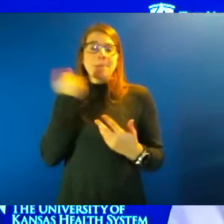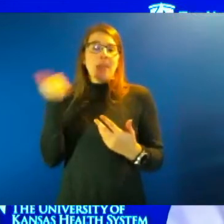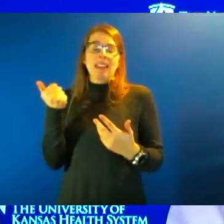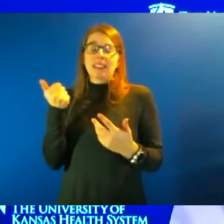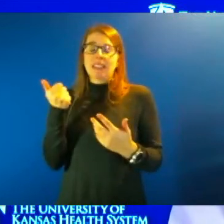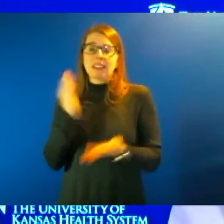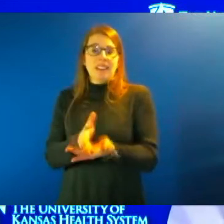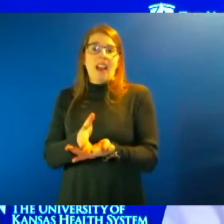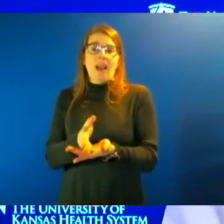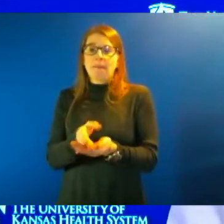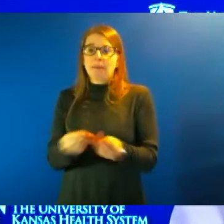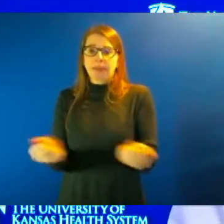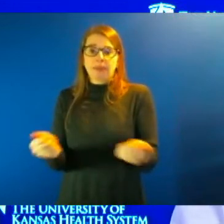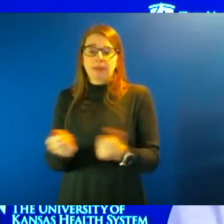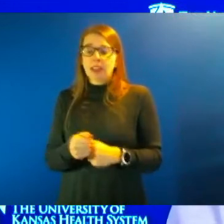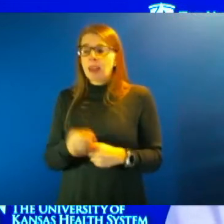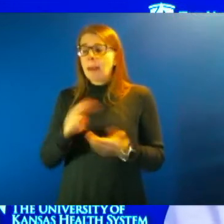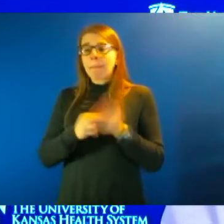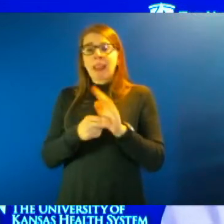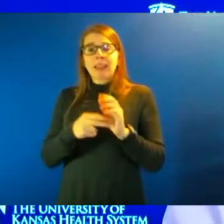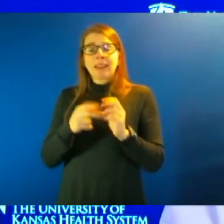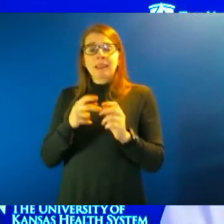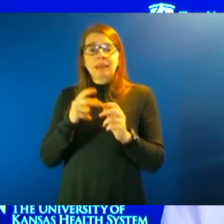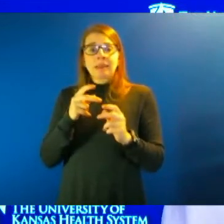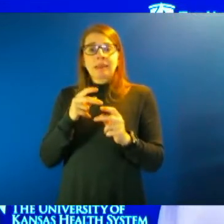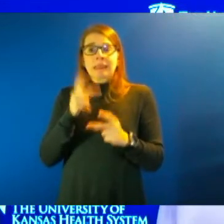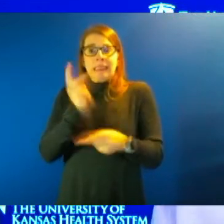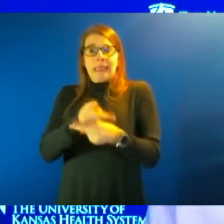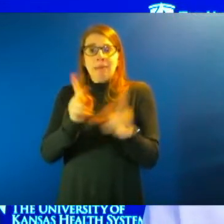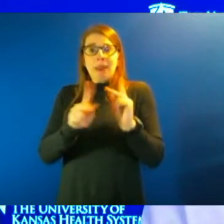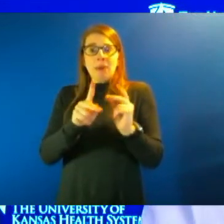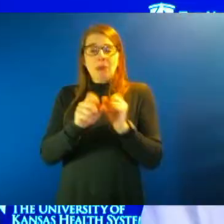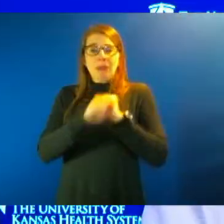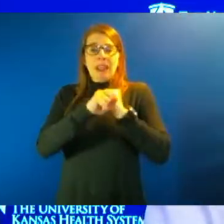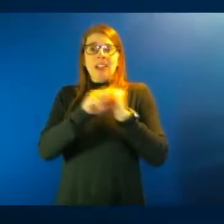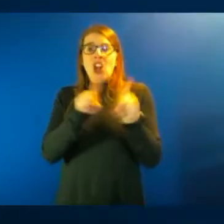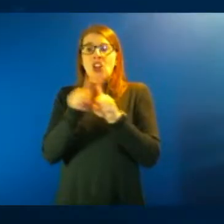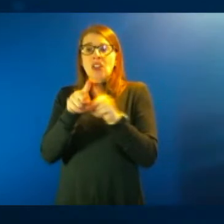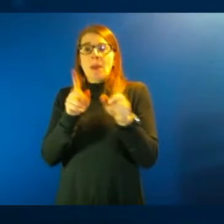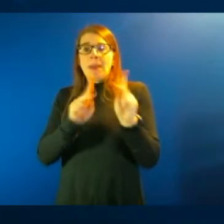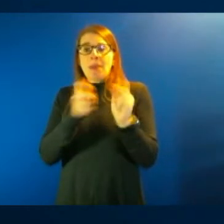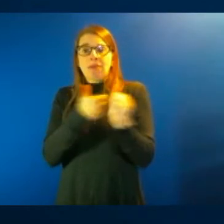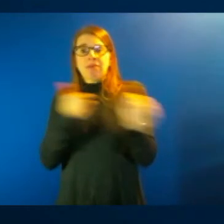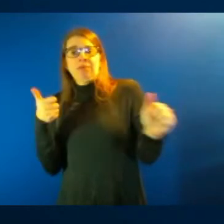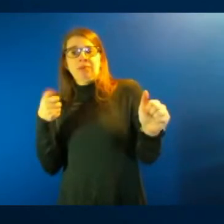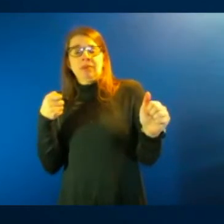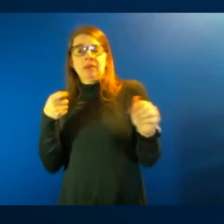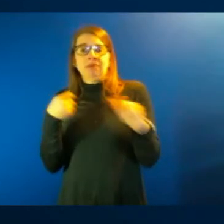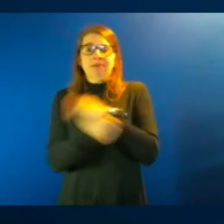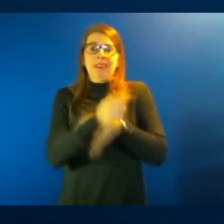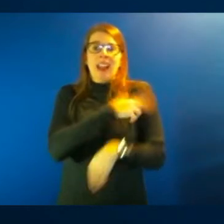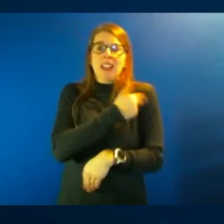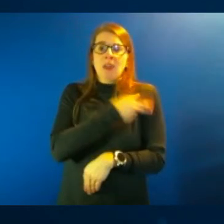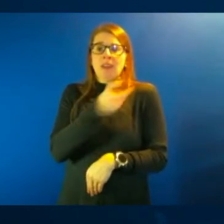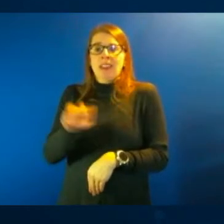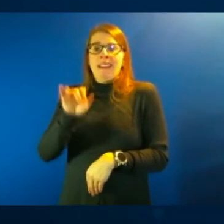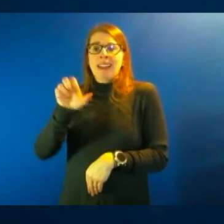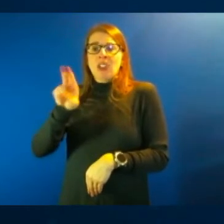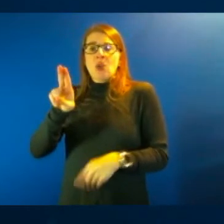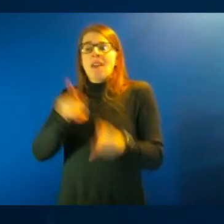keep people protected and mostly out of the hospital, out of the ICU and dying. Everyone, great questions today. I'm going to hang on to